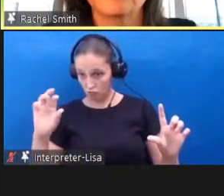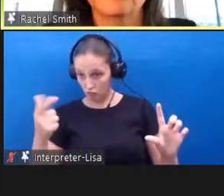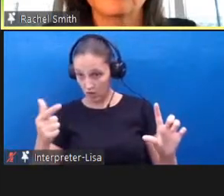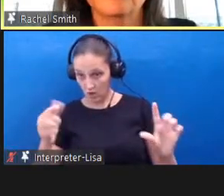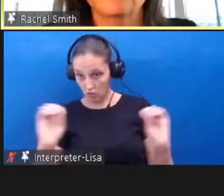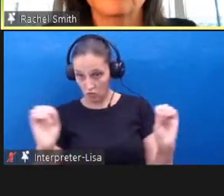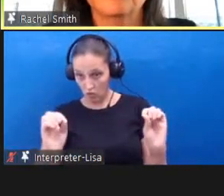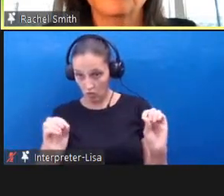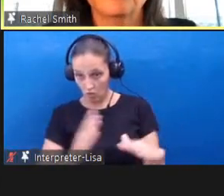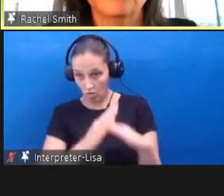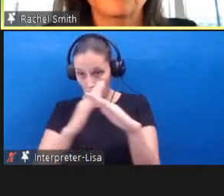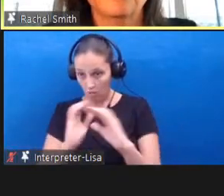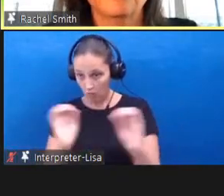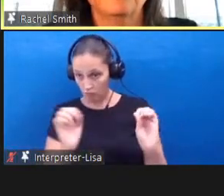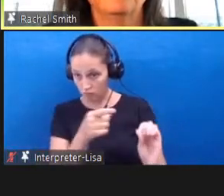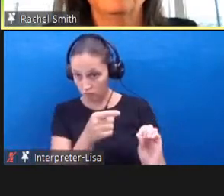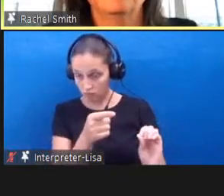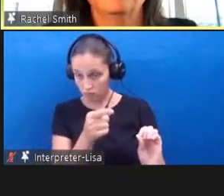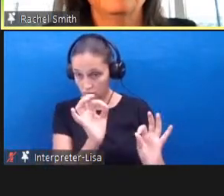things?